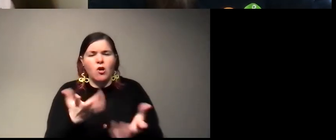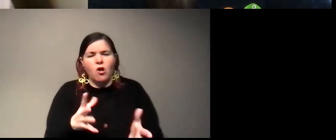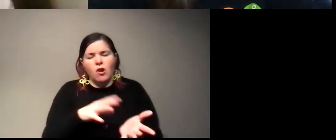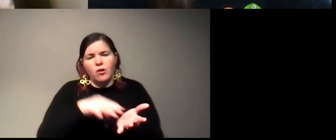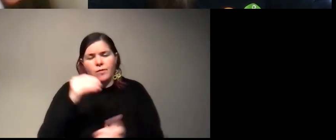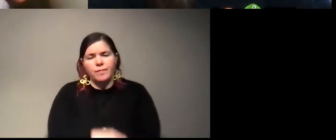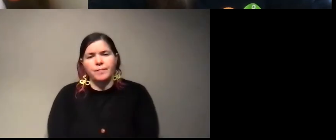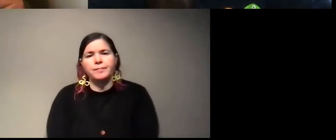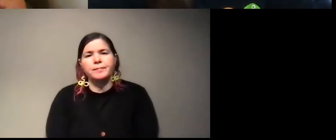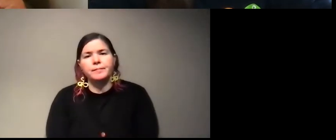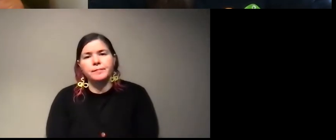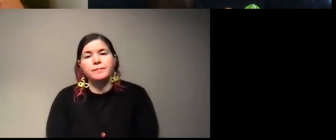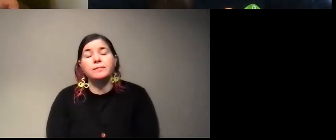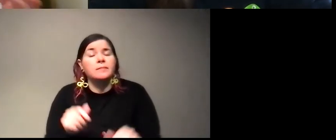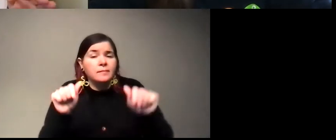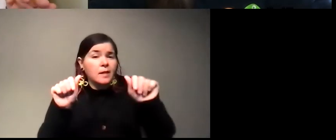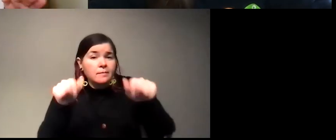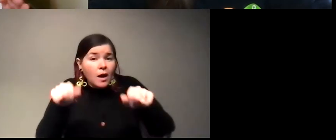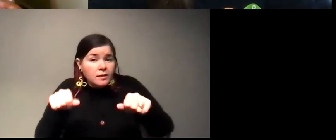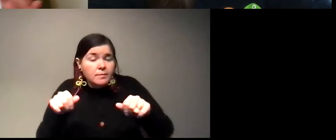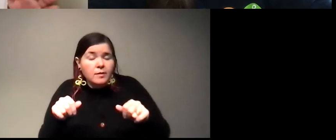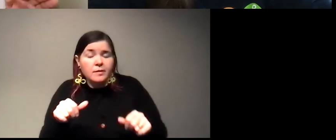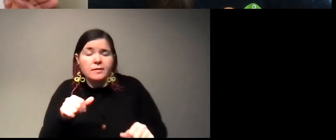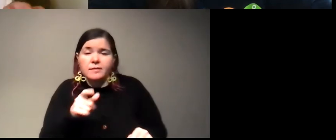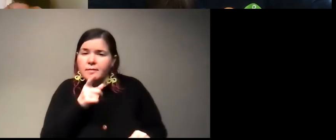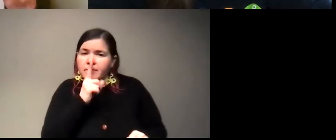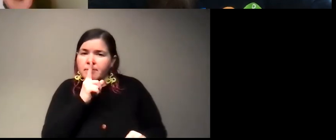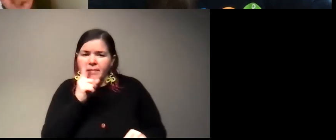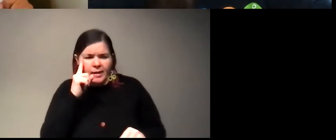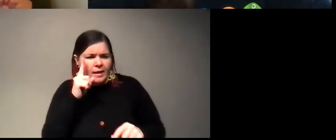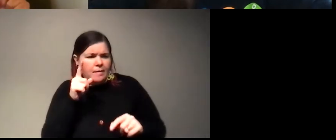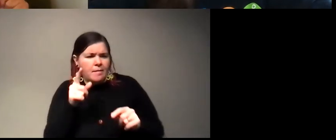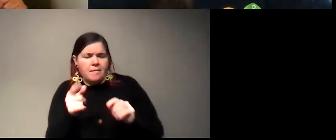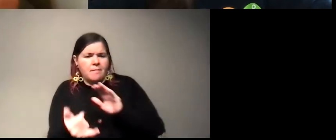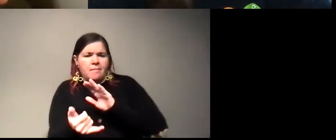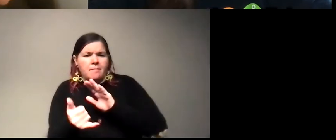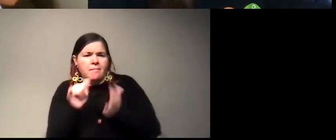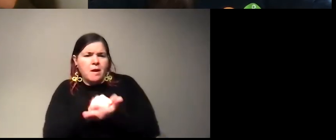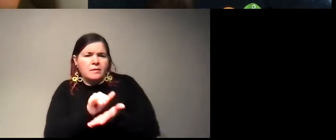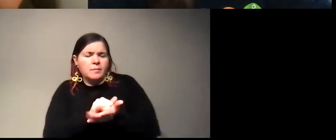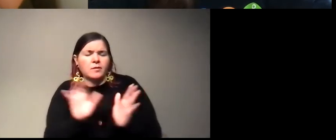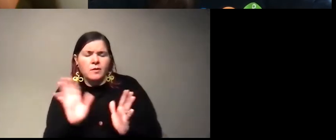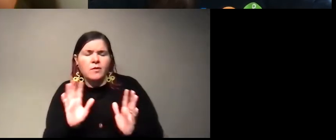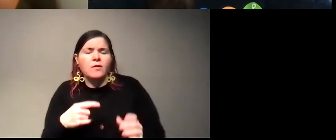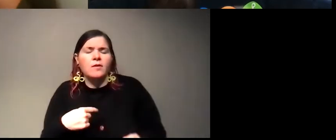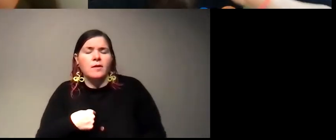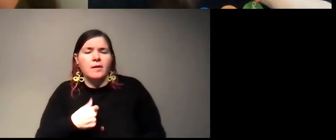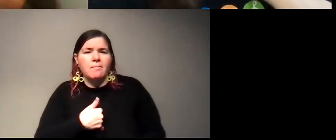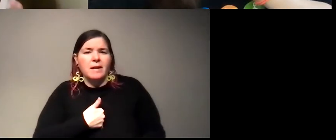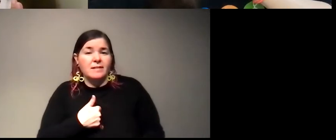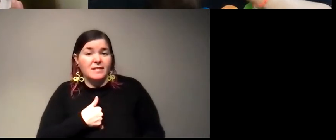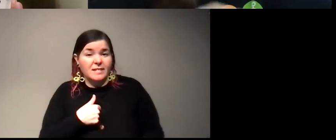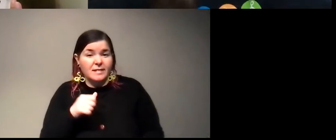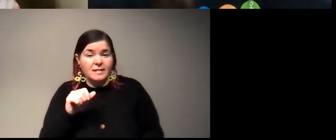chemistry class. So it is doable. So I don't want you all to think that it's not doable. It's definitely doable. I personally didn't do too hot